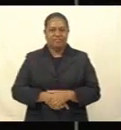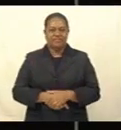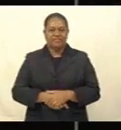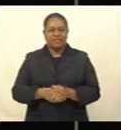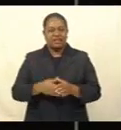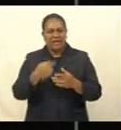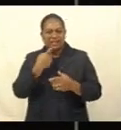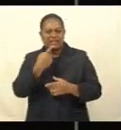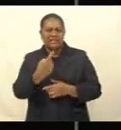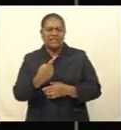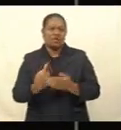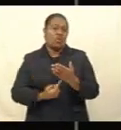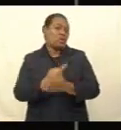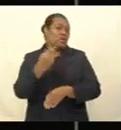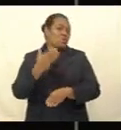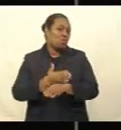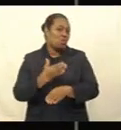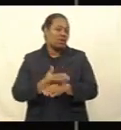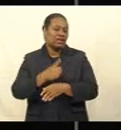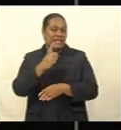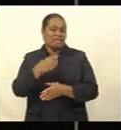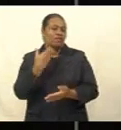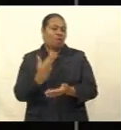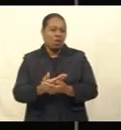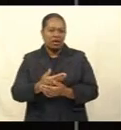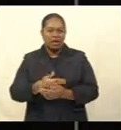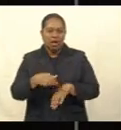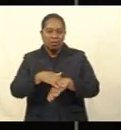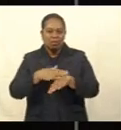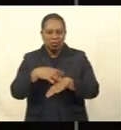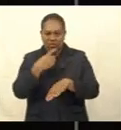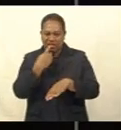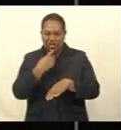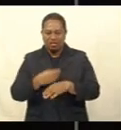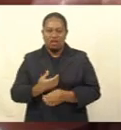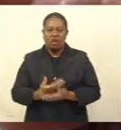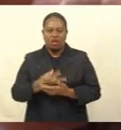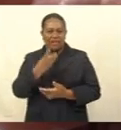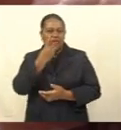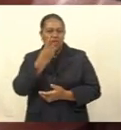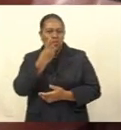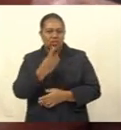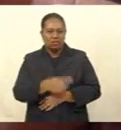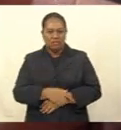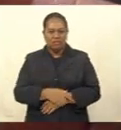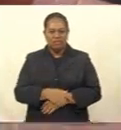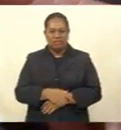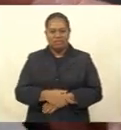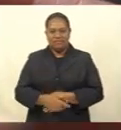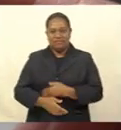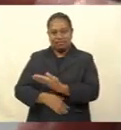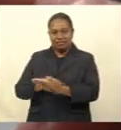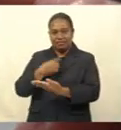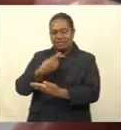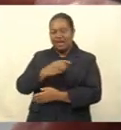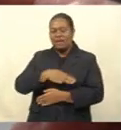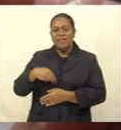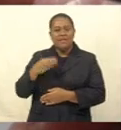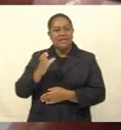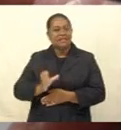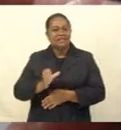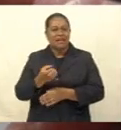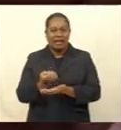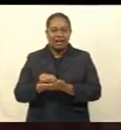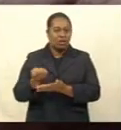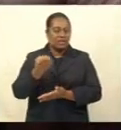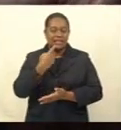the app will only work if you have the Bluetooth switched on your mobiles. The Minister for Economy says